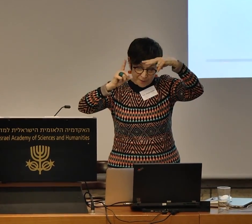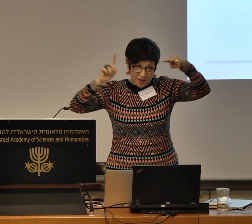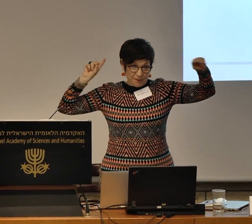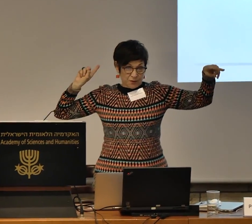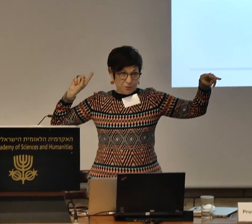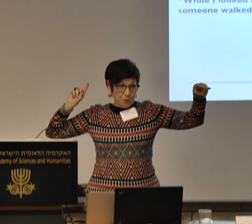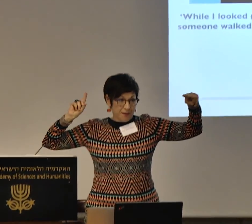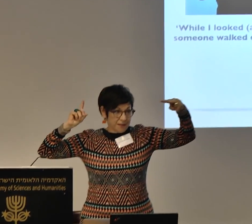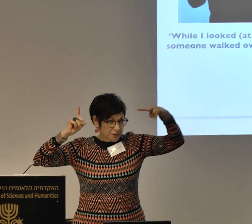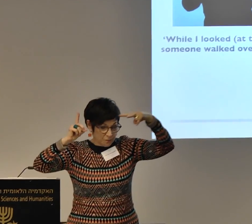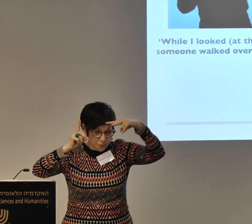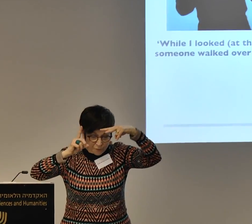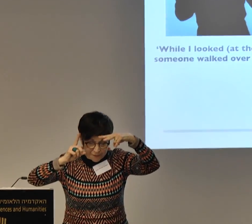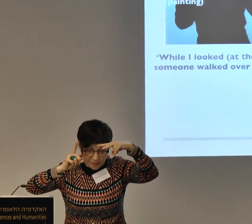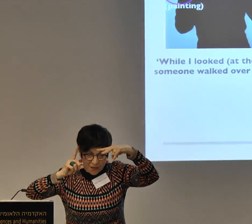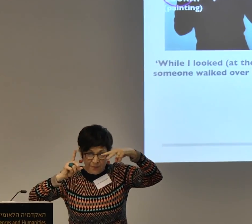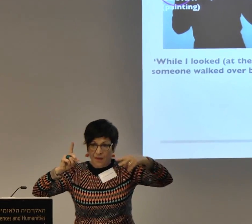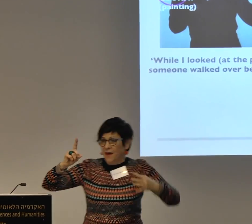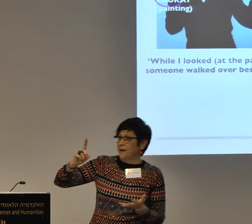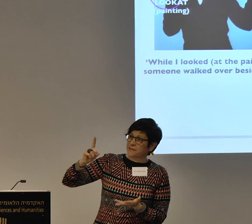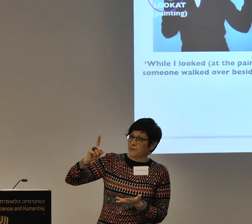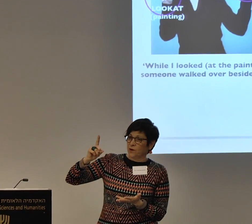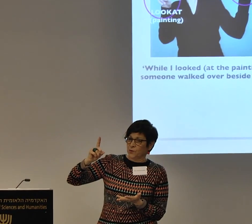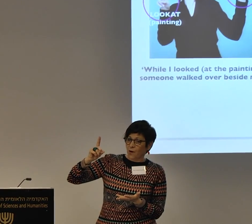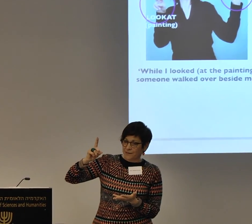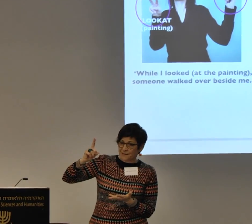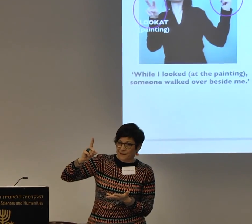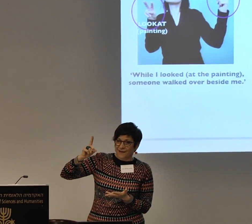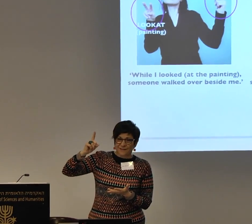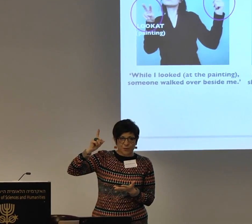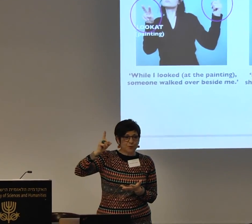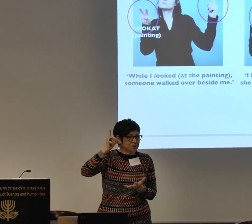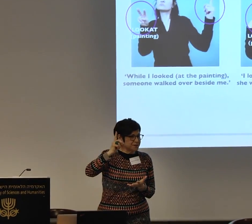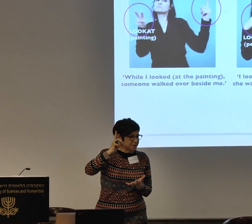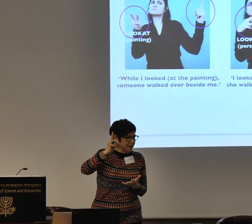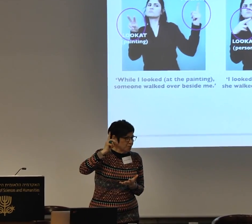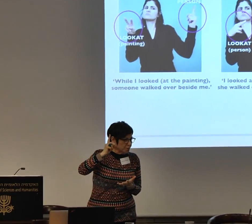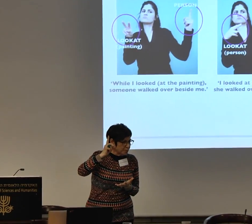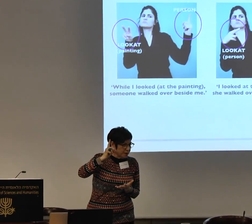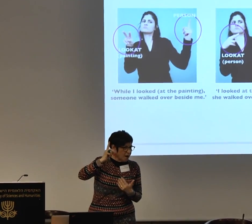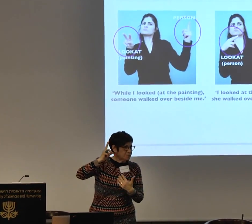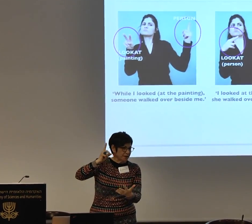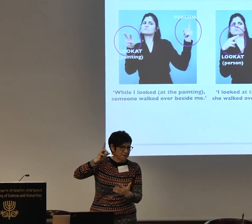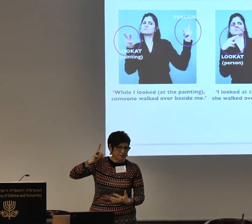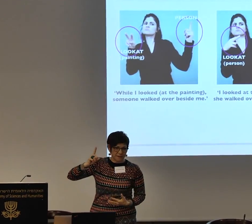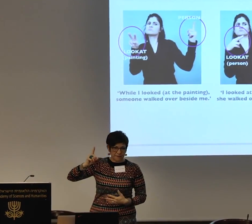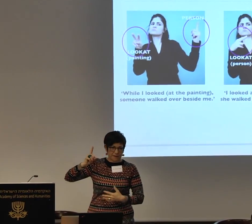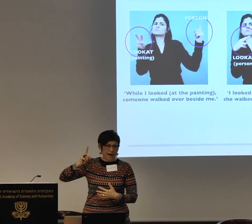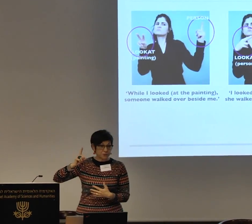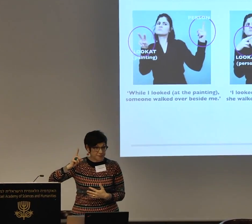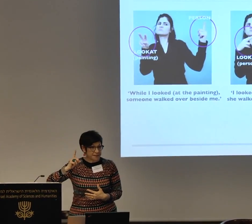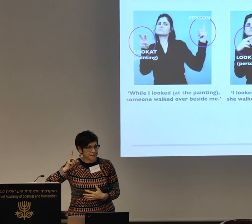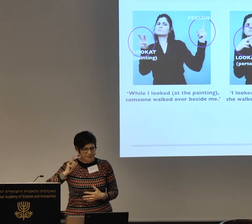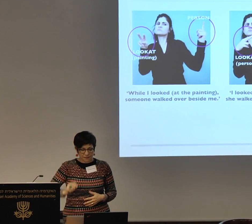walked over beside me. So the two hands can actually move at the same time. And I said, what do you want? So the person is still there. The object, the,